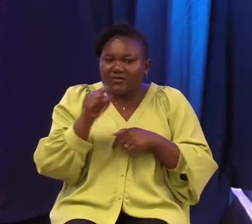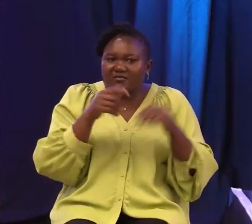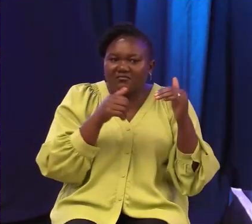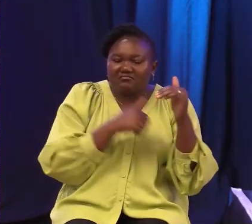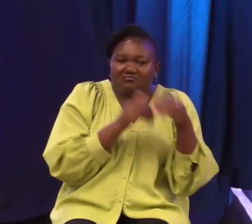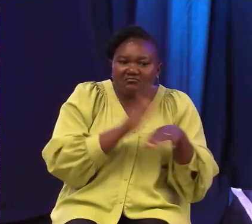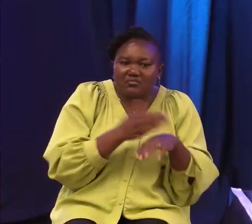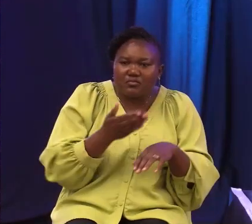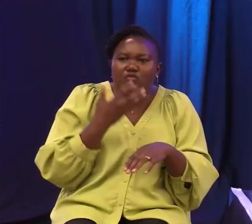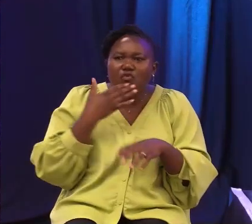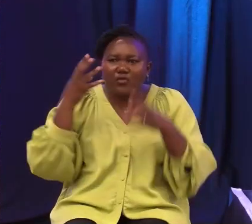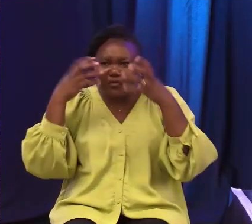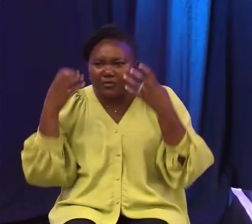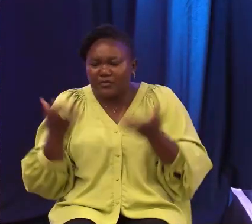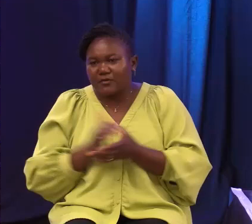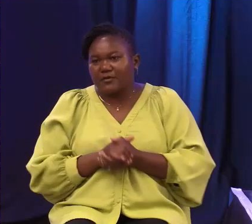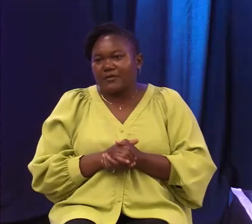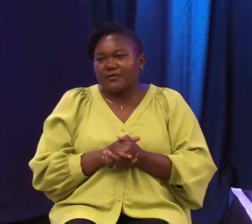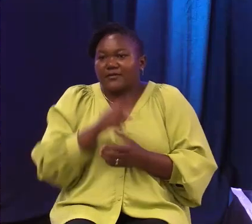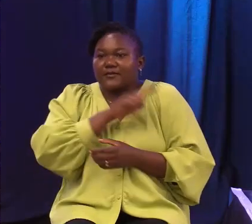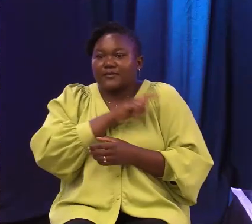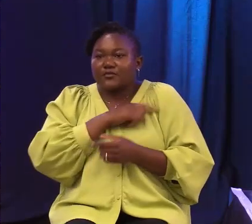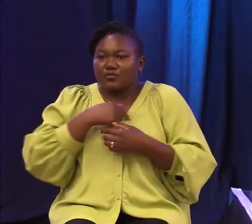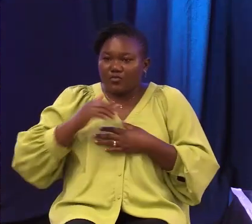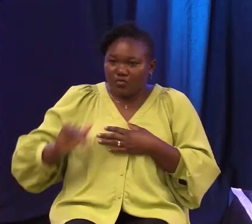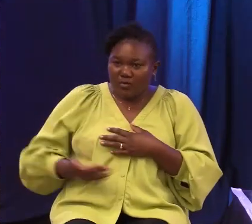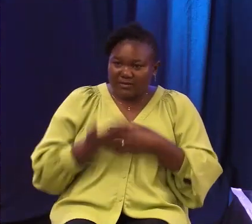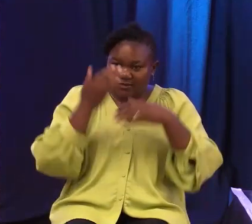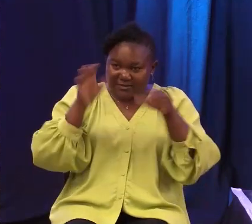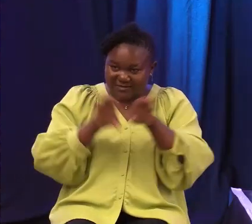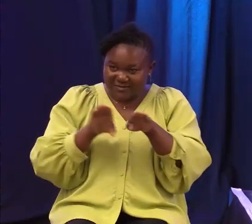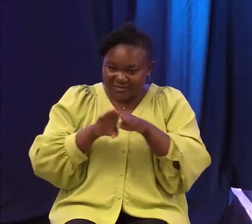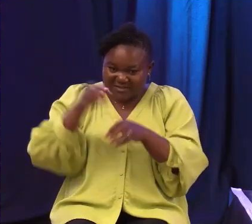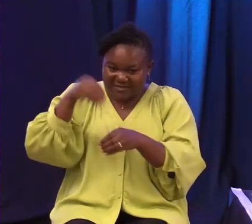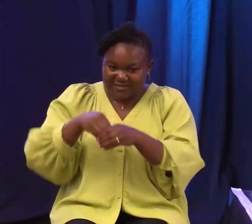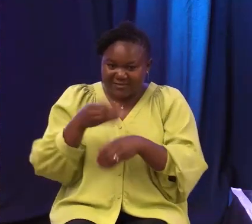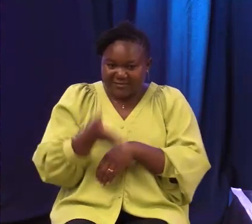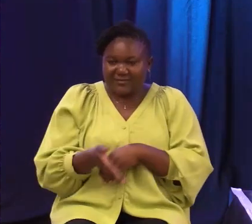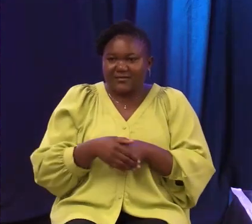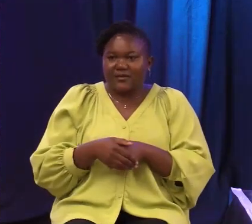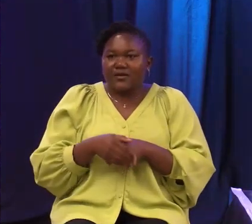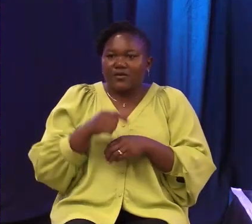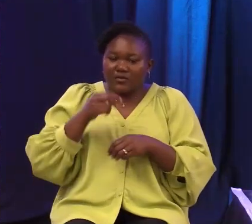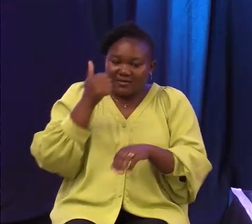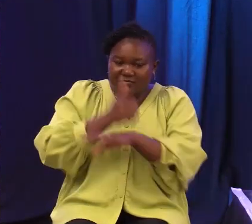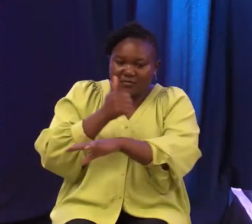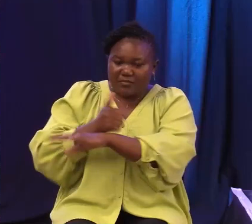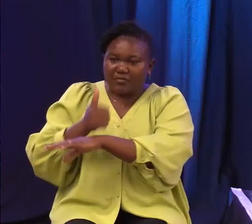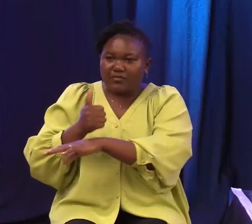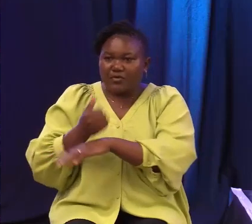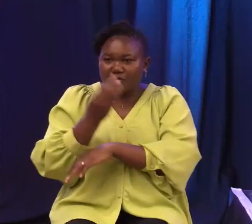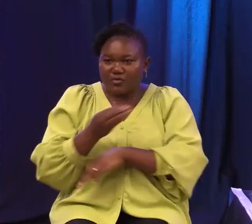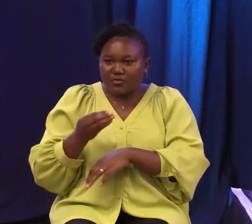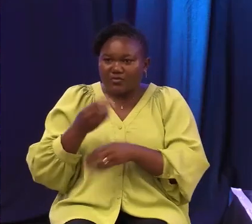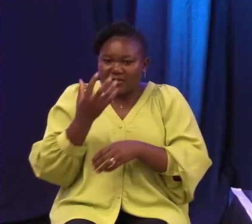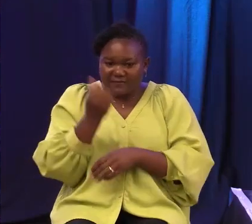do? Who is the Ombudsman? And that is why we wanted to create it in this format. And it also gives children the opportunity to take